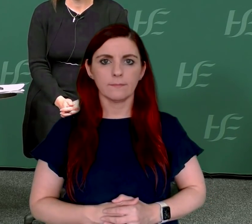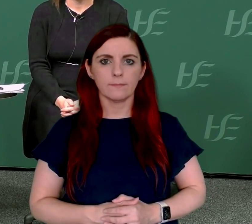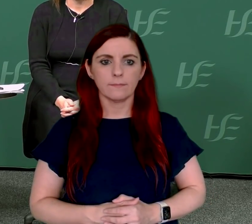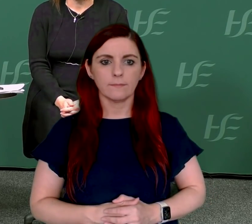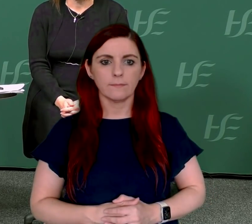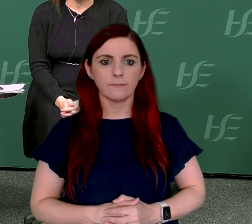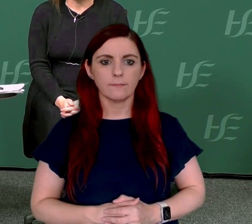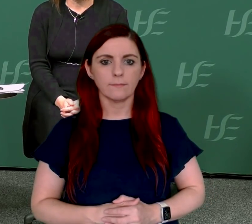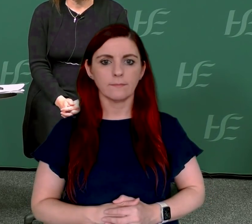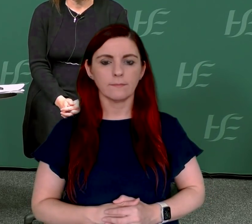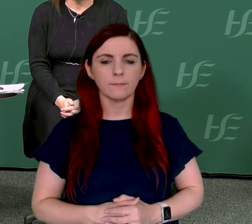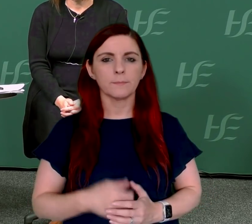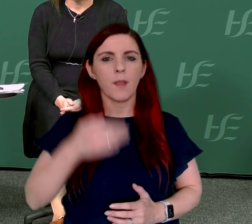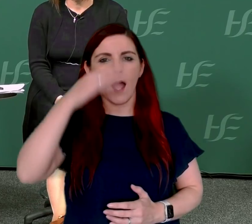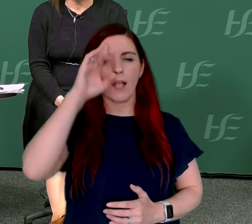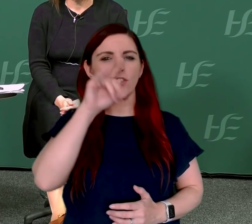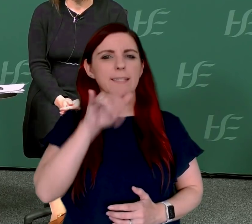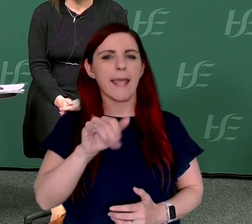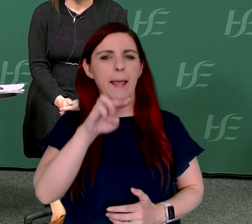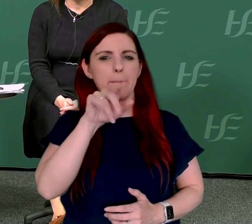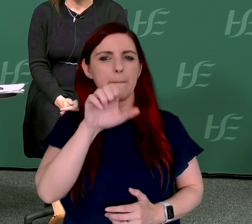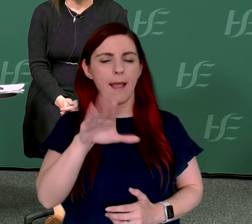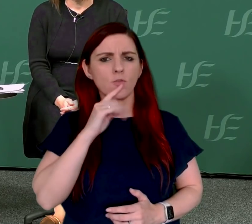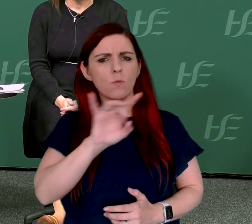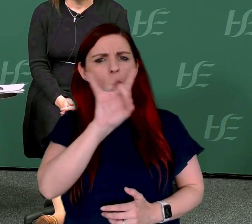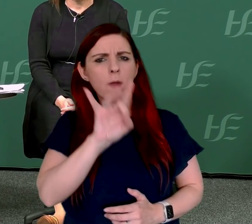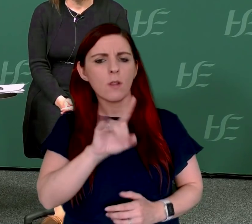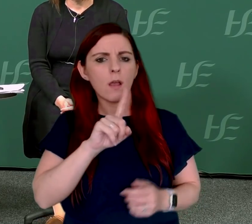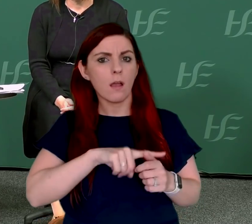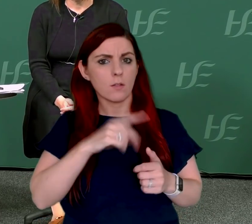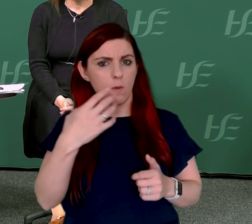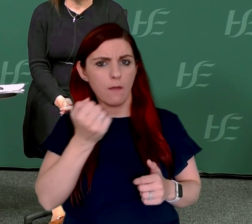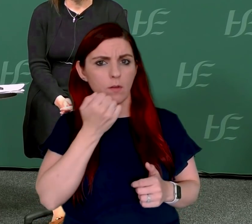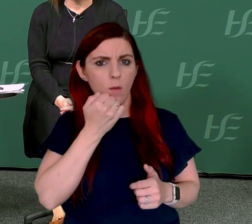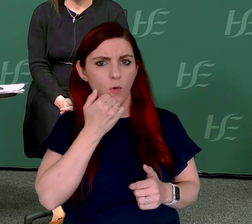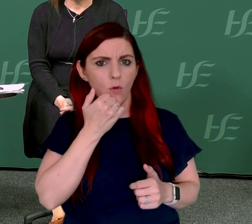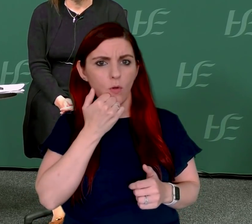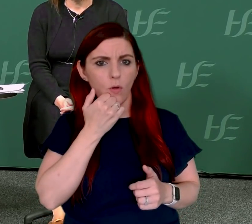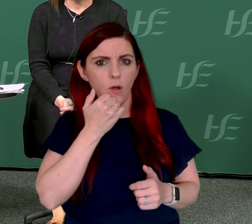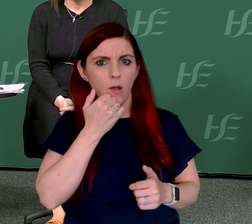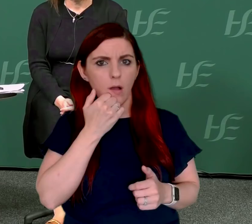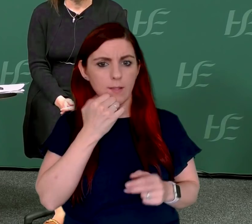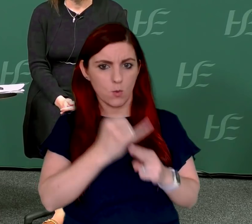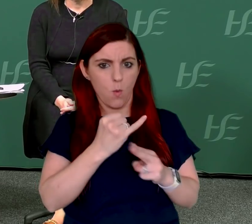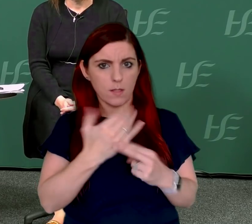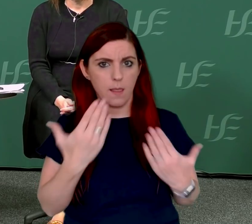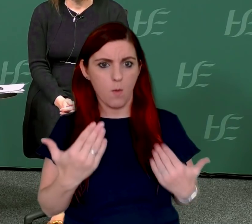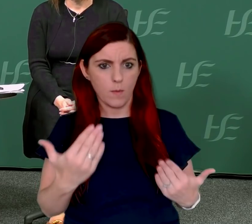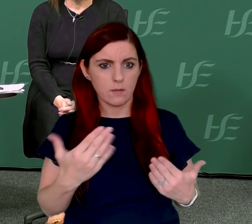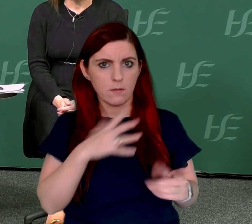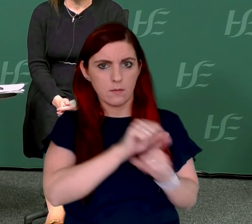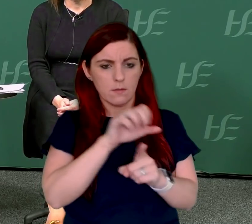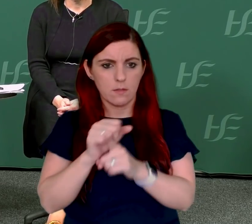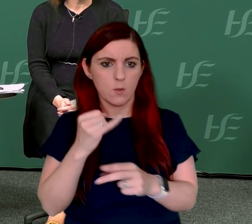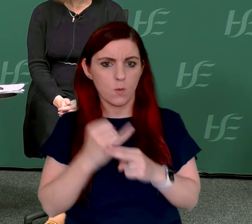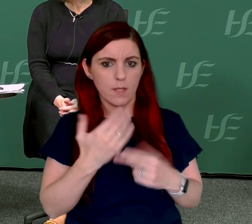Hi, Rowan Smith from the Irish Daily Mail. And just a quick question. Do we have any numbers about cases actually in schools at the moment? I know we stopped doing serial testing,